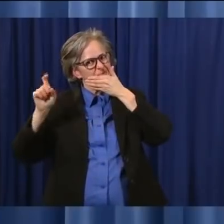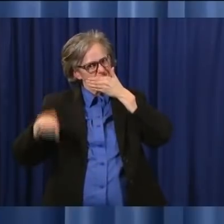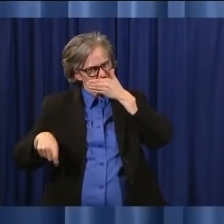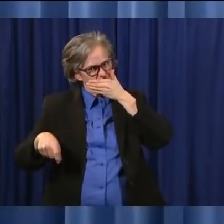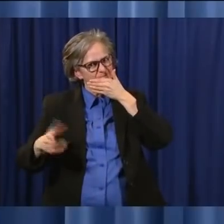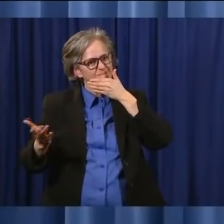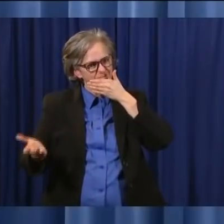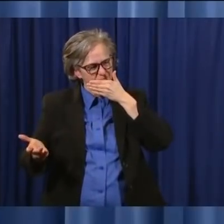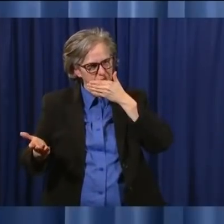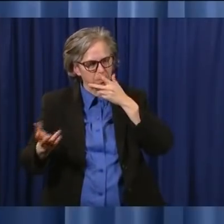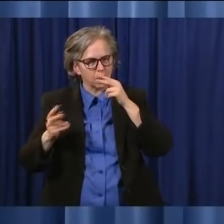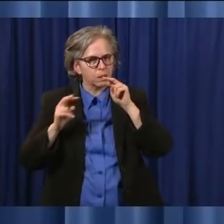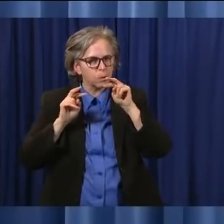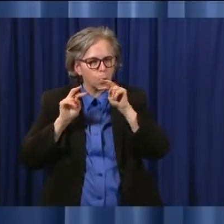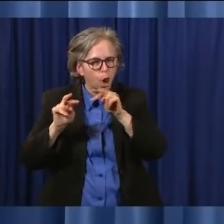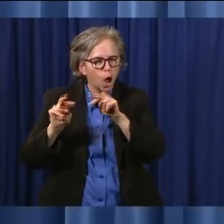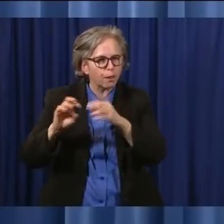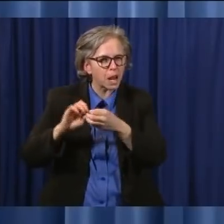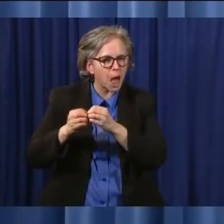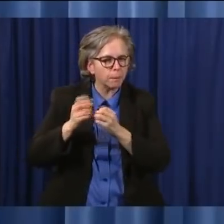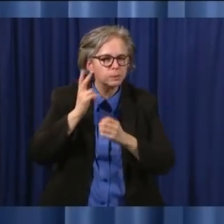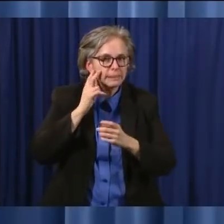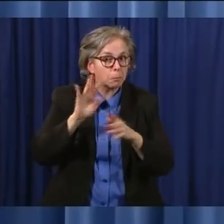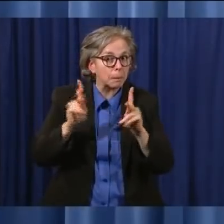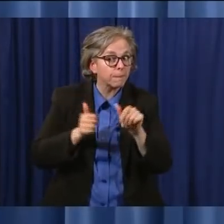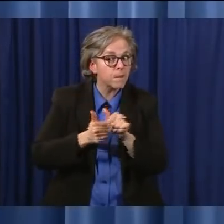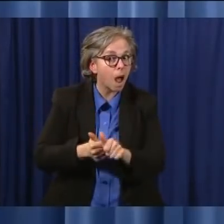Dr. Acton says. Thank you, Governor.